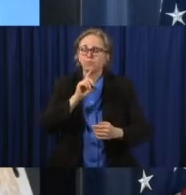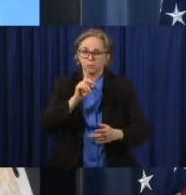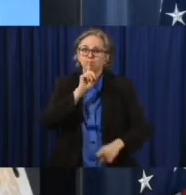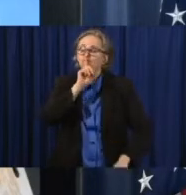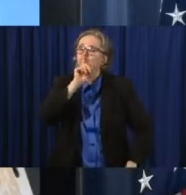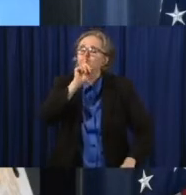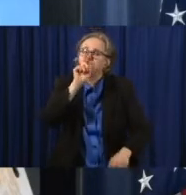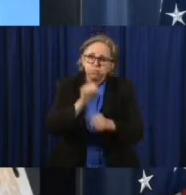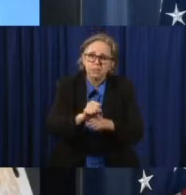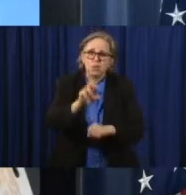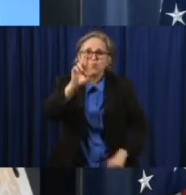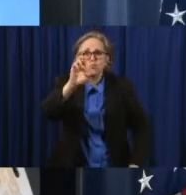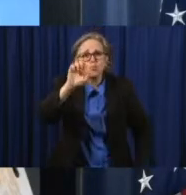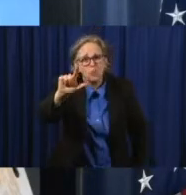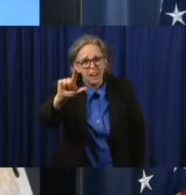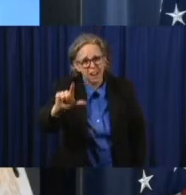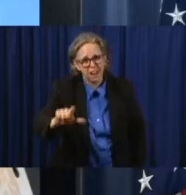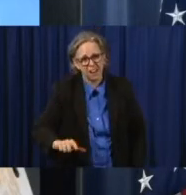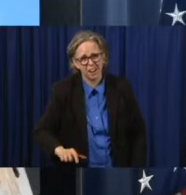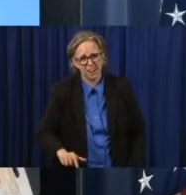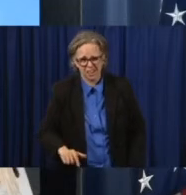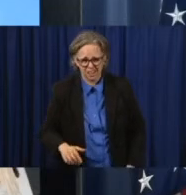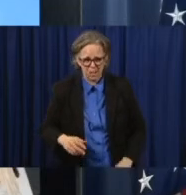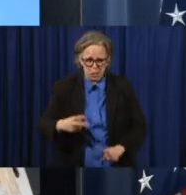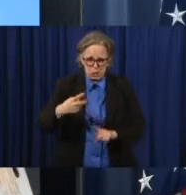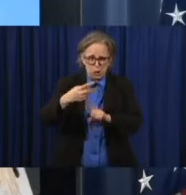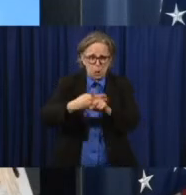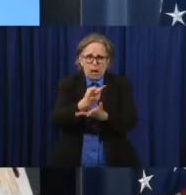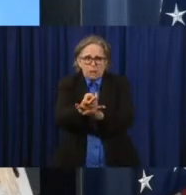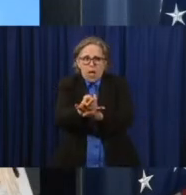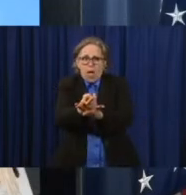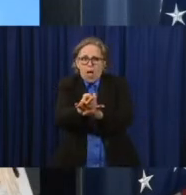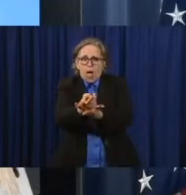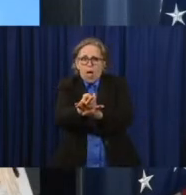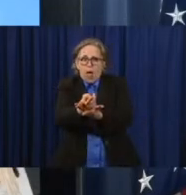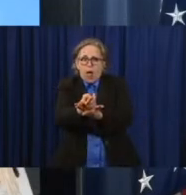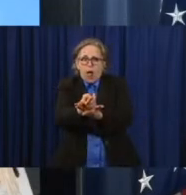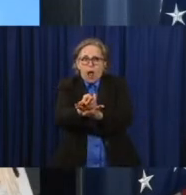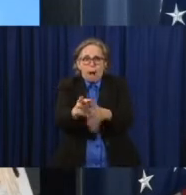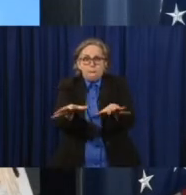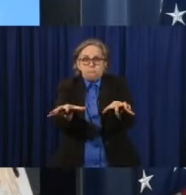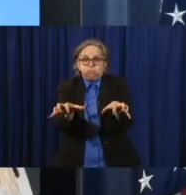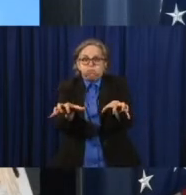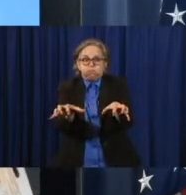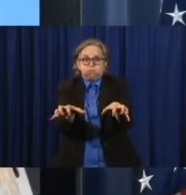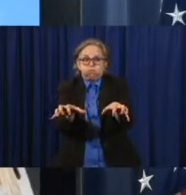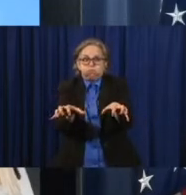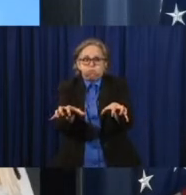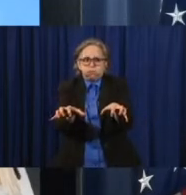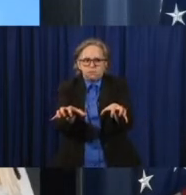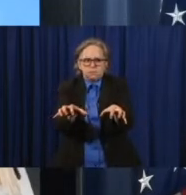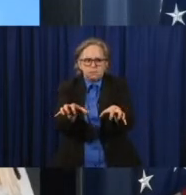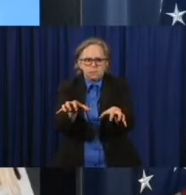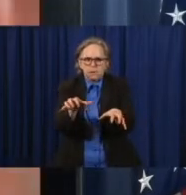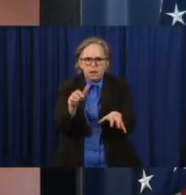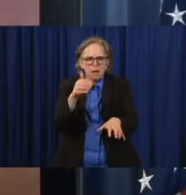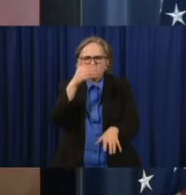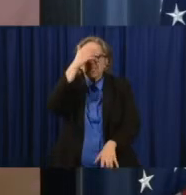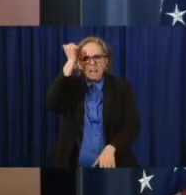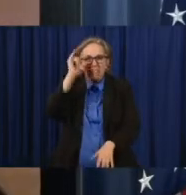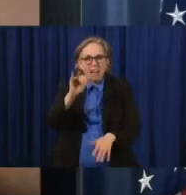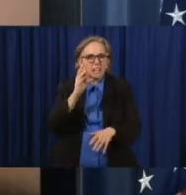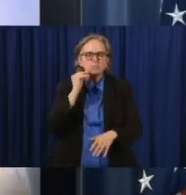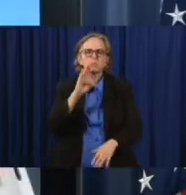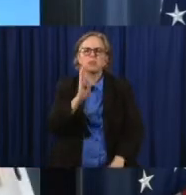My 2 months flat on my back and being paralyzed were something I'll never forget. Getting better,